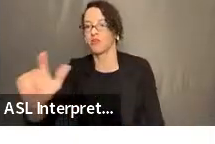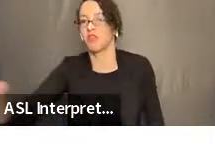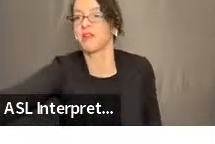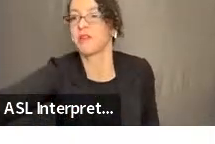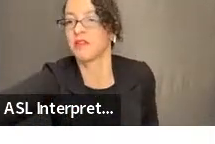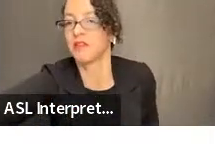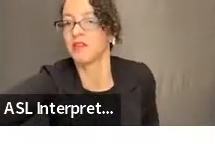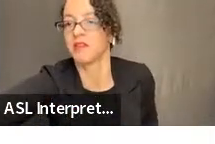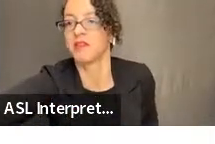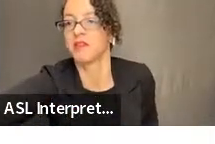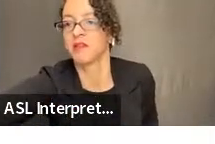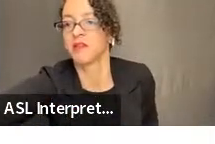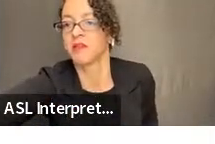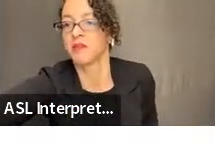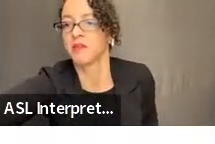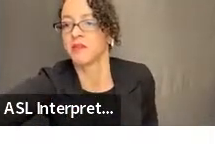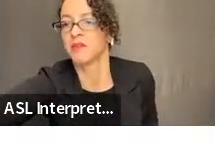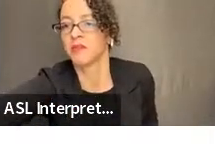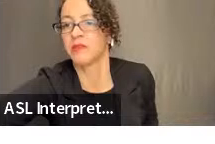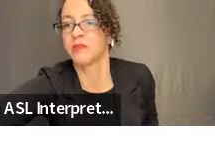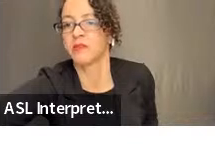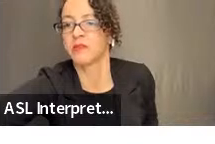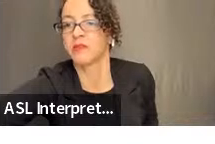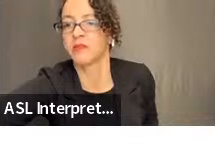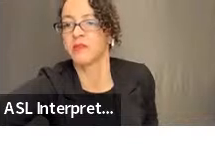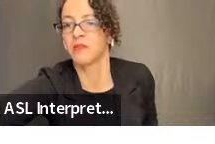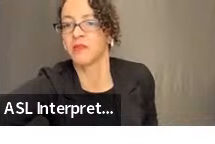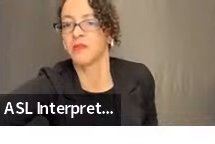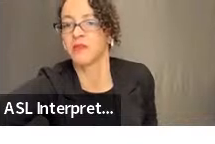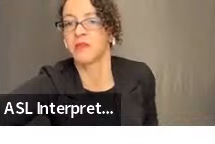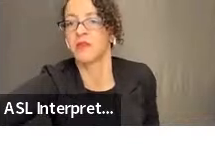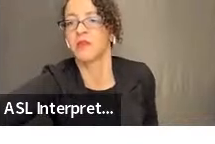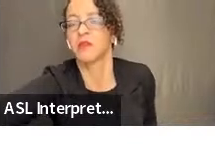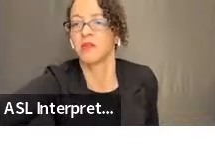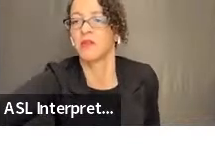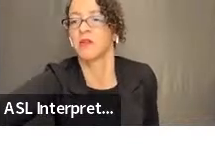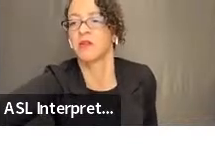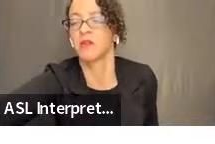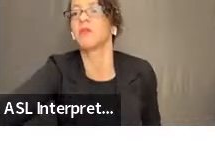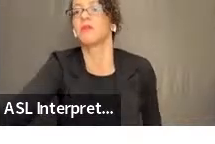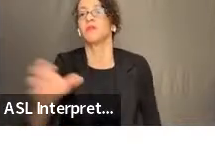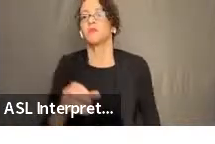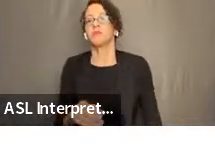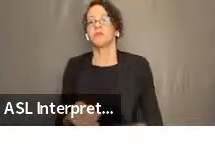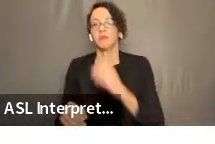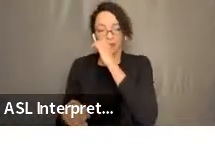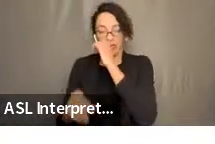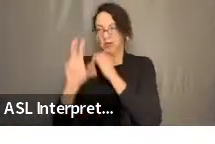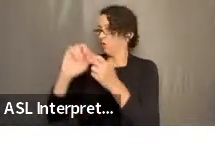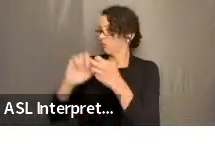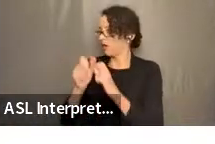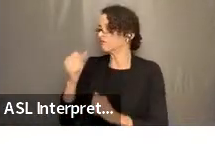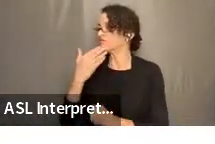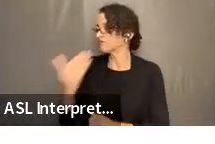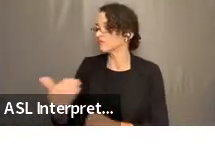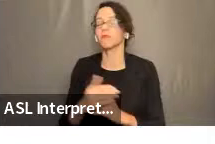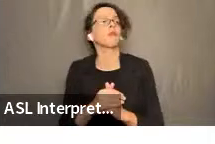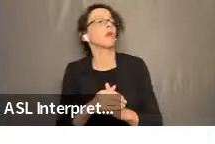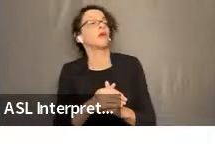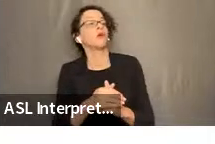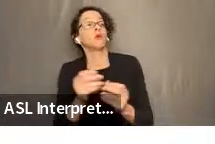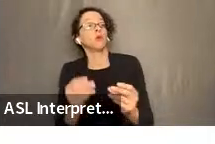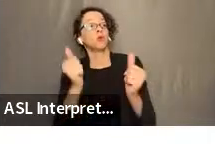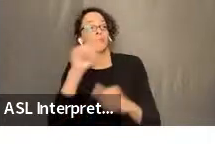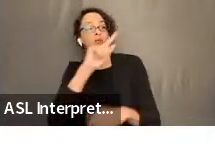that. Thank you. No problem. Yeah. Thank you. Yeah, no problem. Can I ask a quick question? So Yes. for the order of the interpreter,